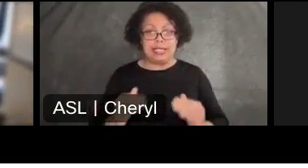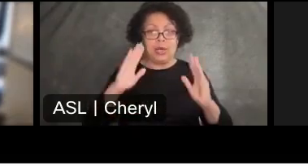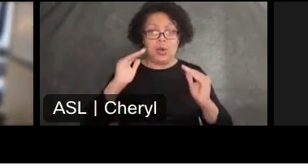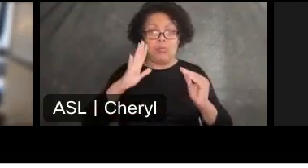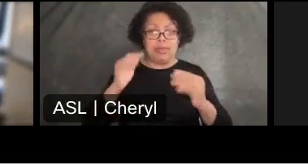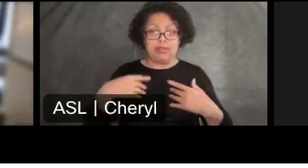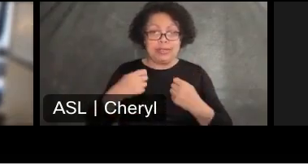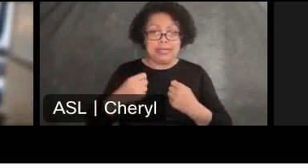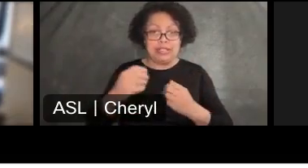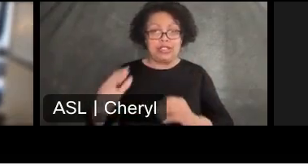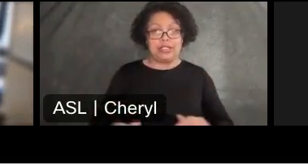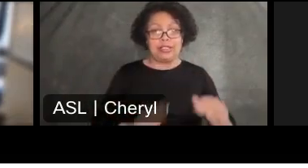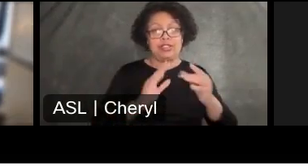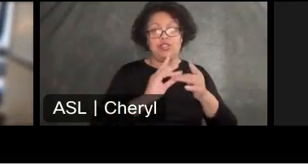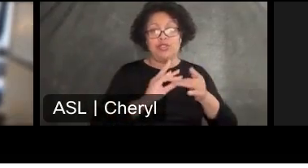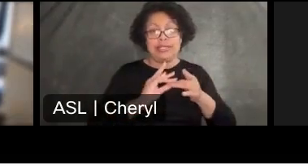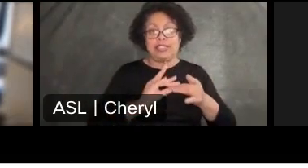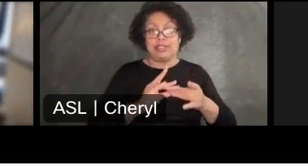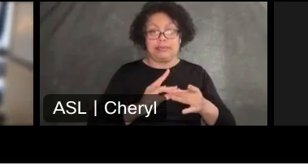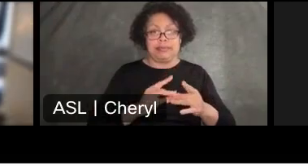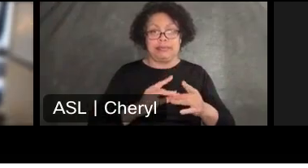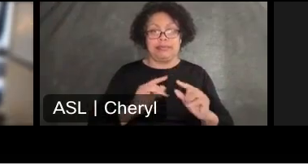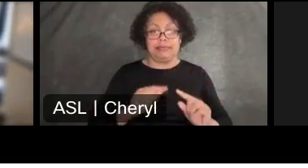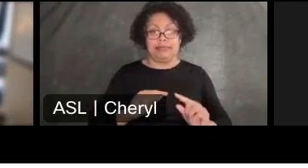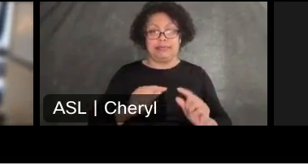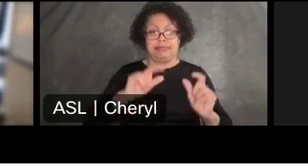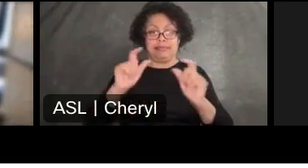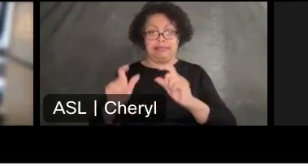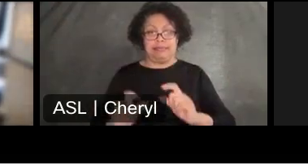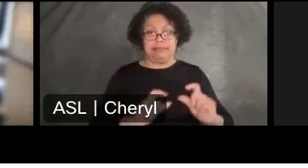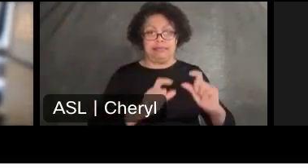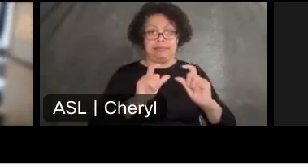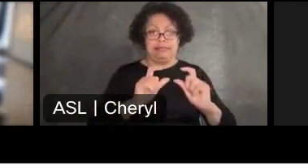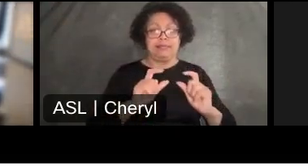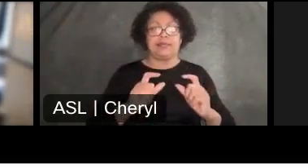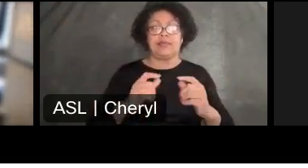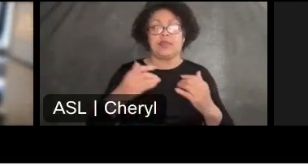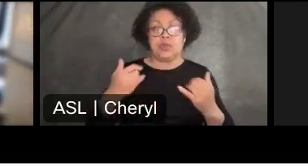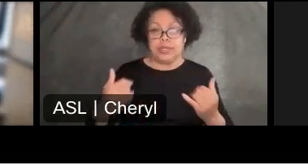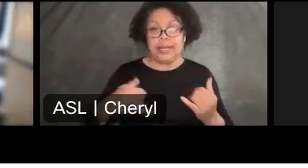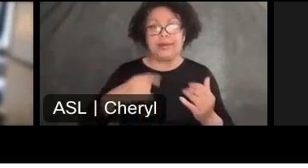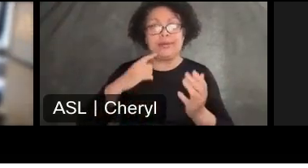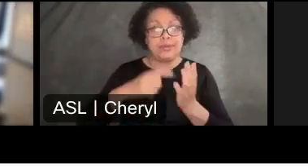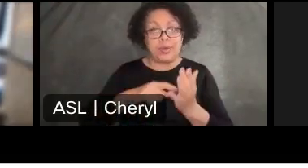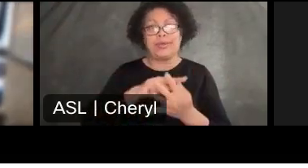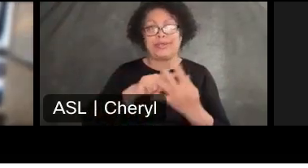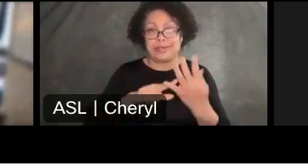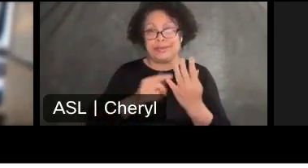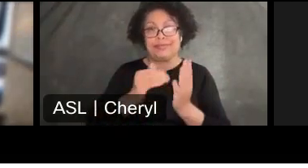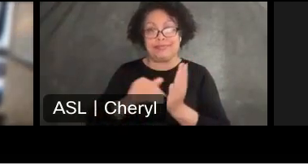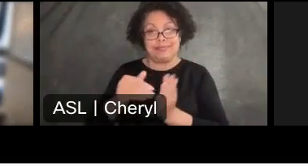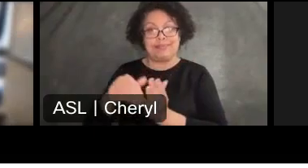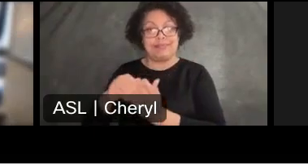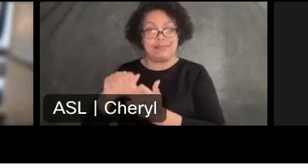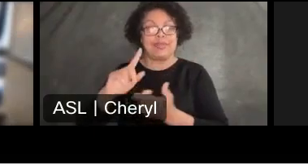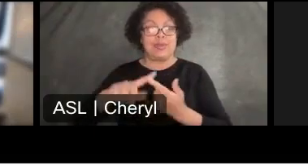and connection. And it is through today's session that we will see a lot of these themes pop up when we are discussing the